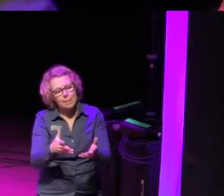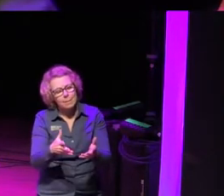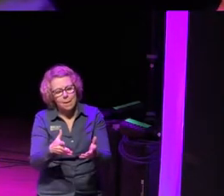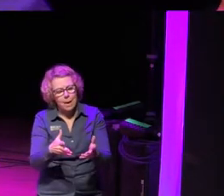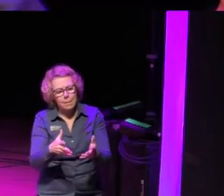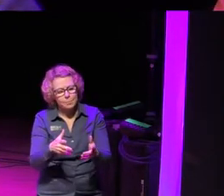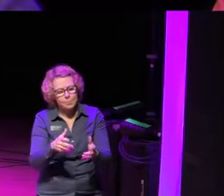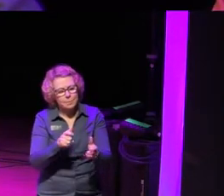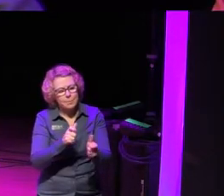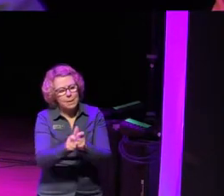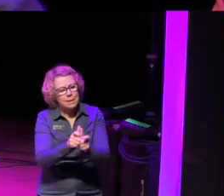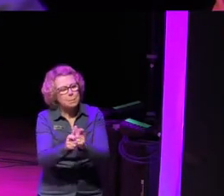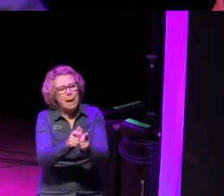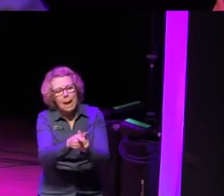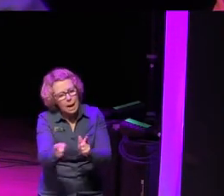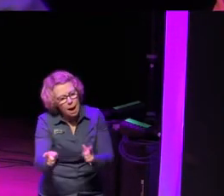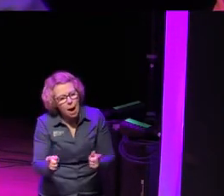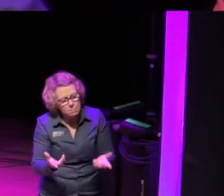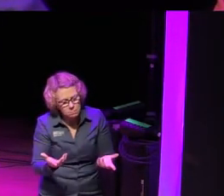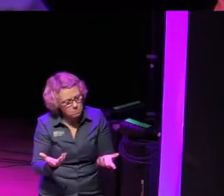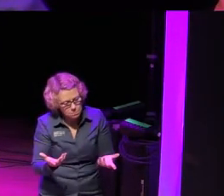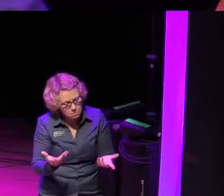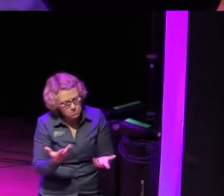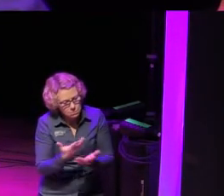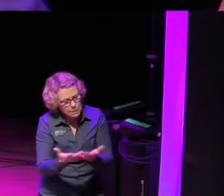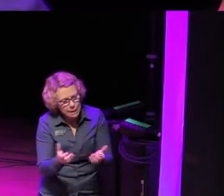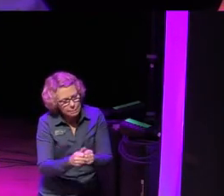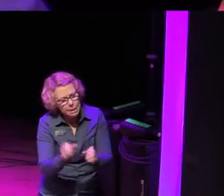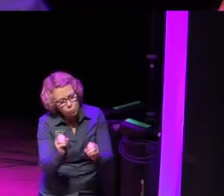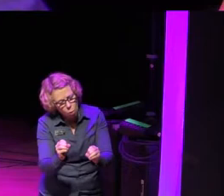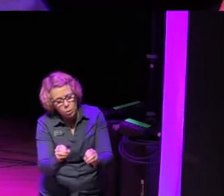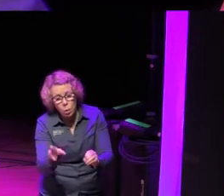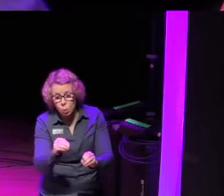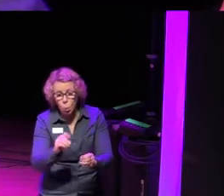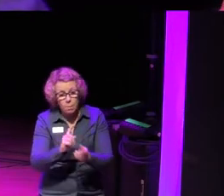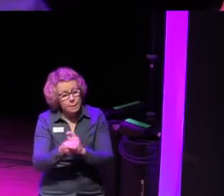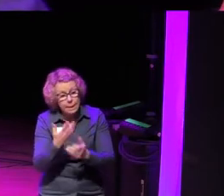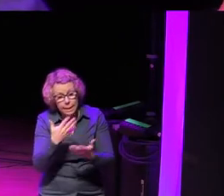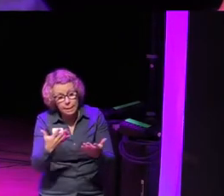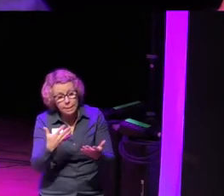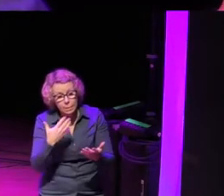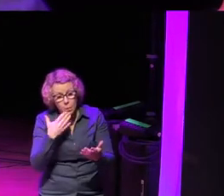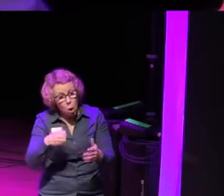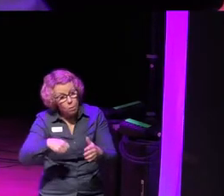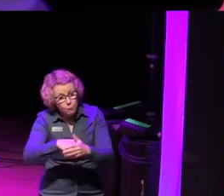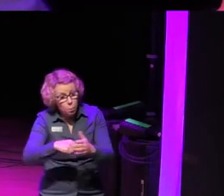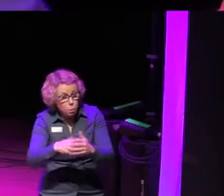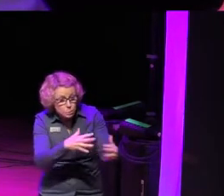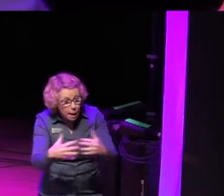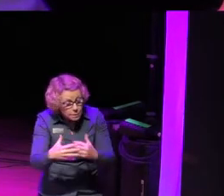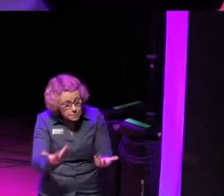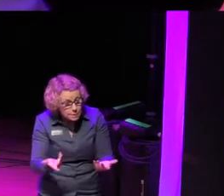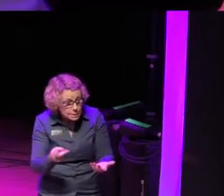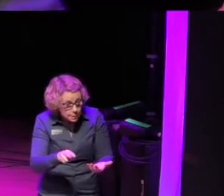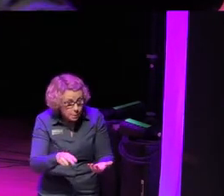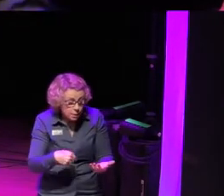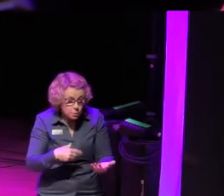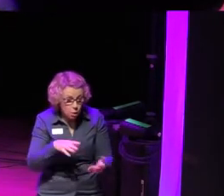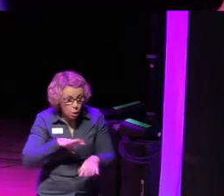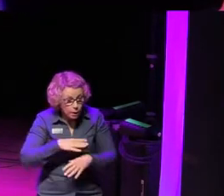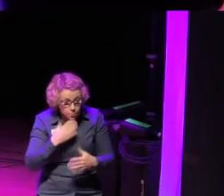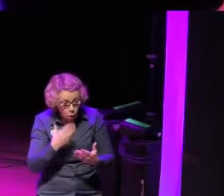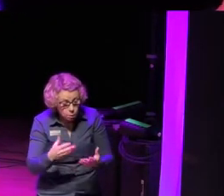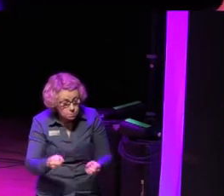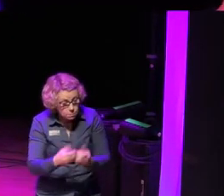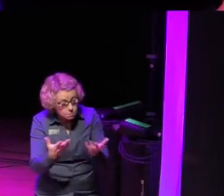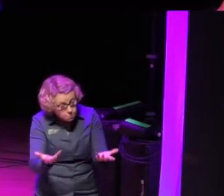games, the teams at all, and then you will not have a fair you will not have a fair and good game on the